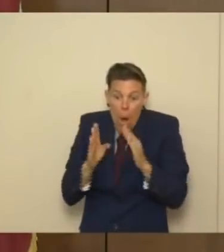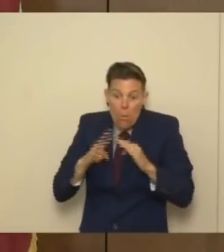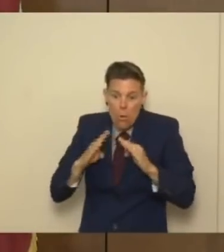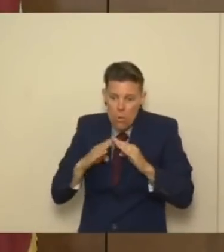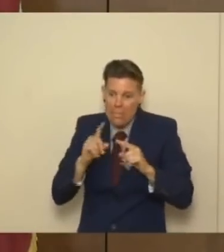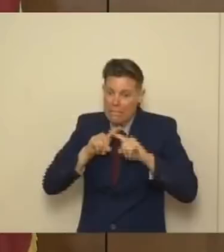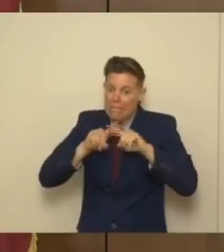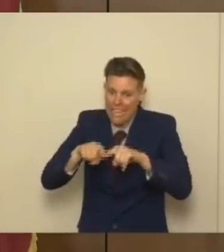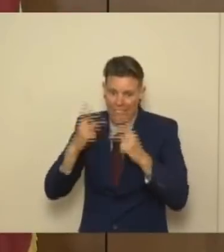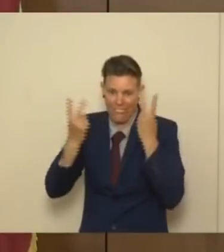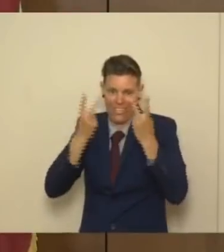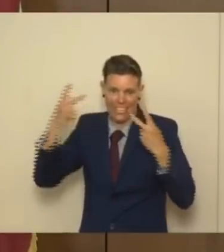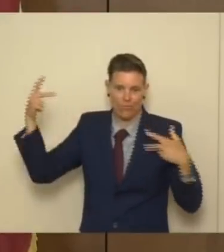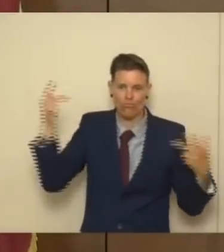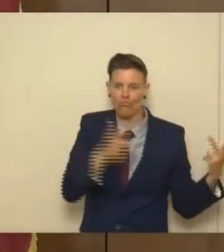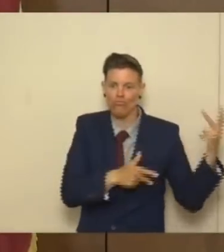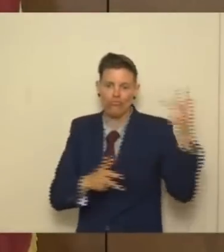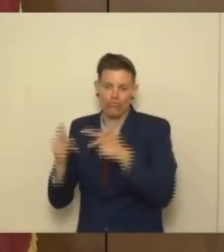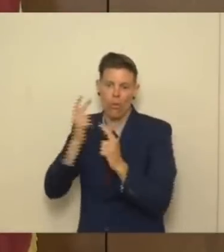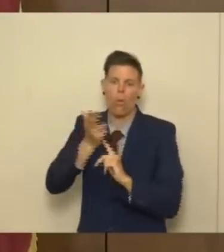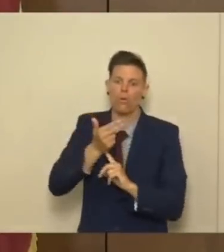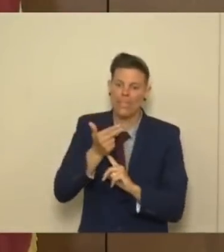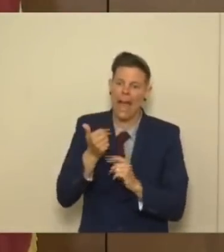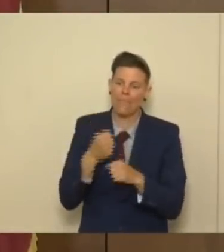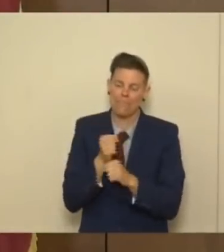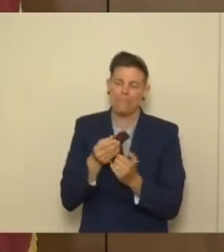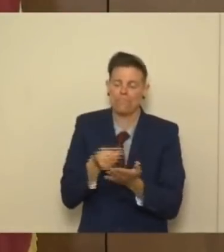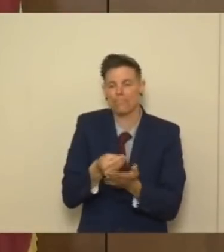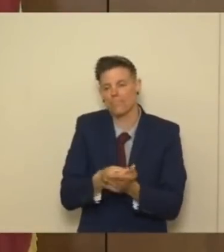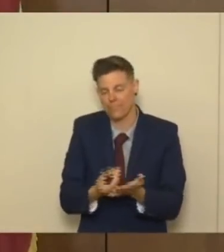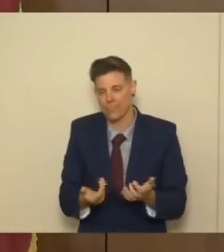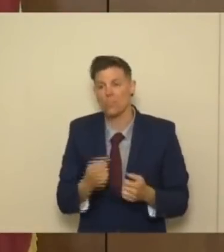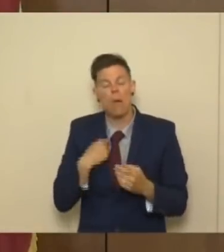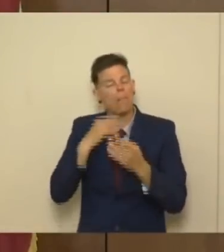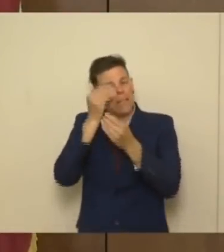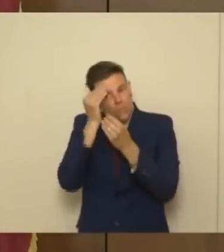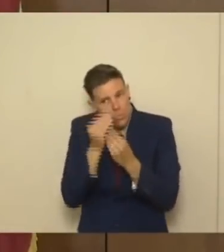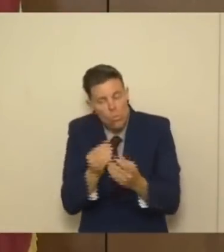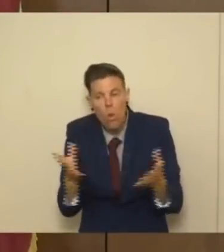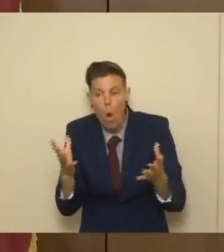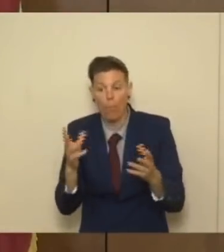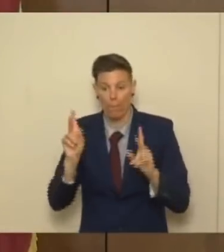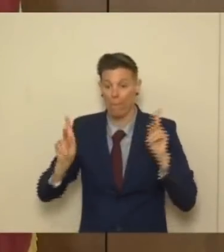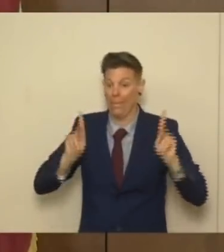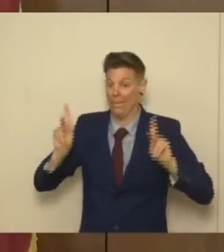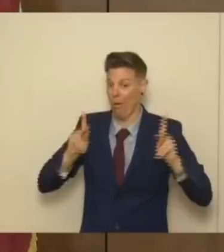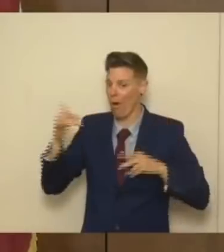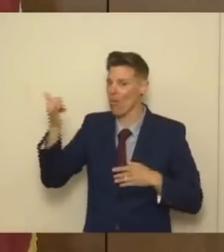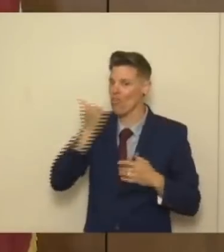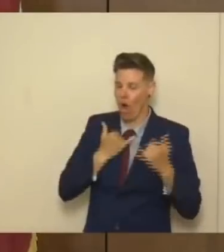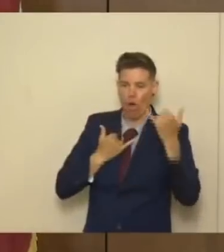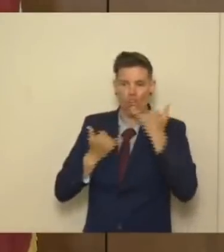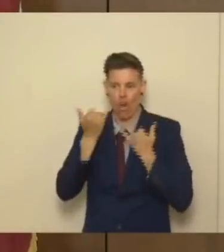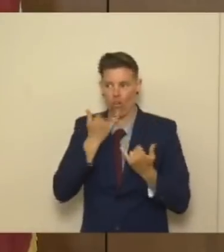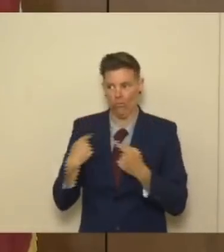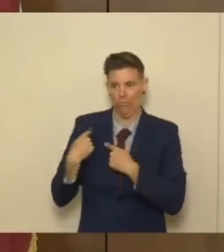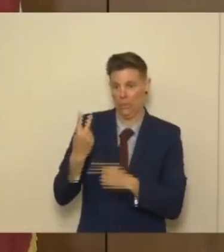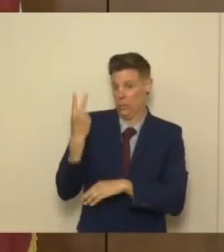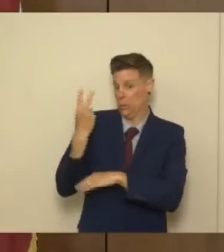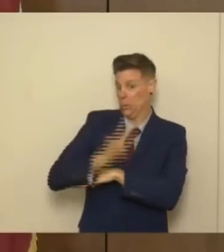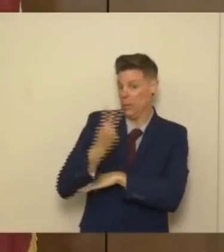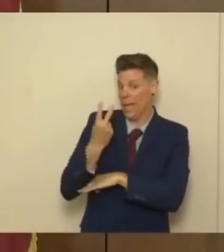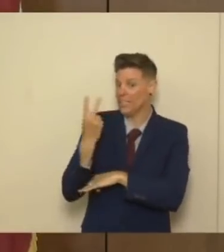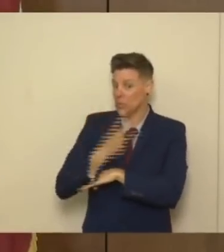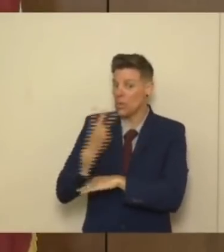tell you that the calls coming into our office over the last couple of days have squarely been